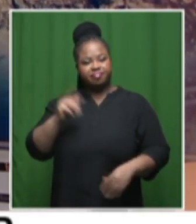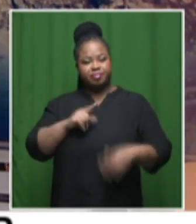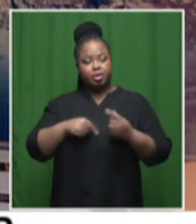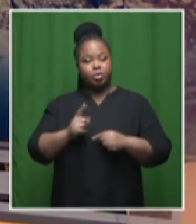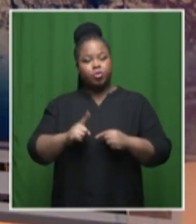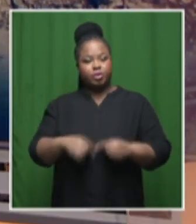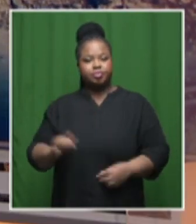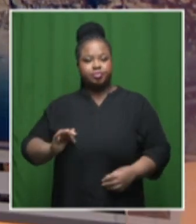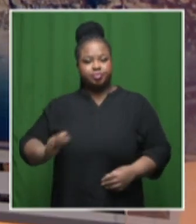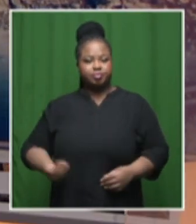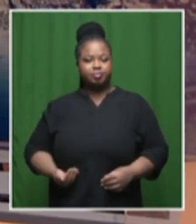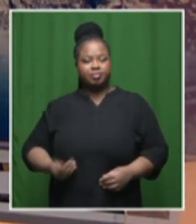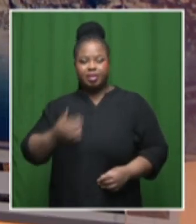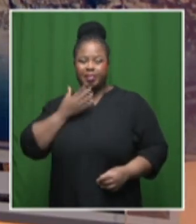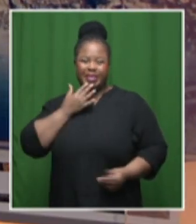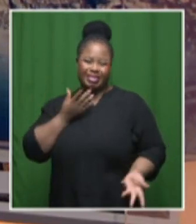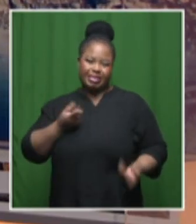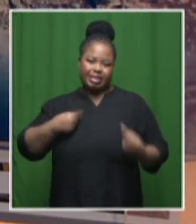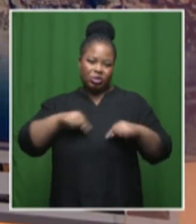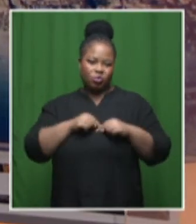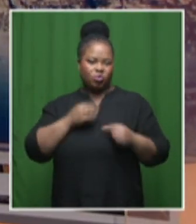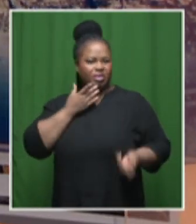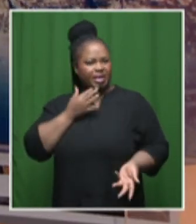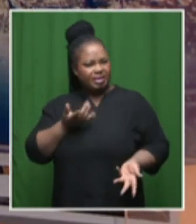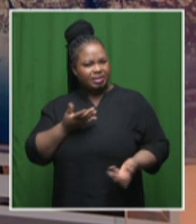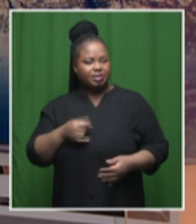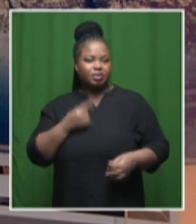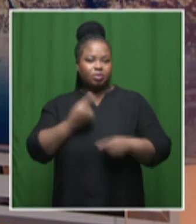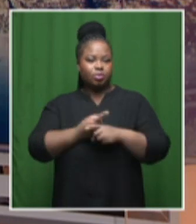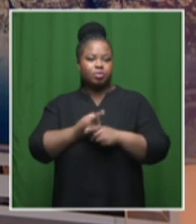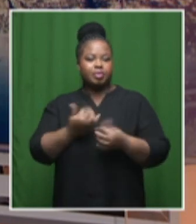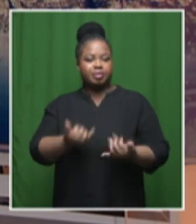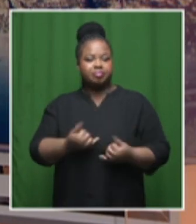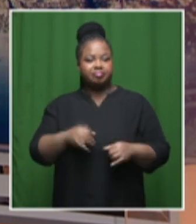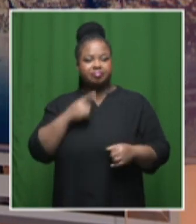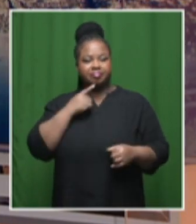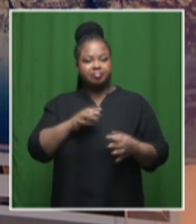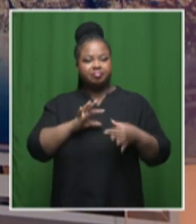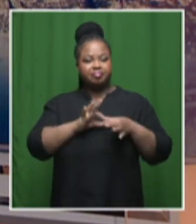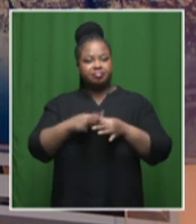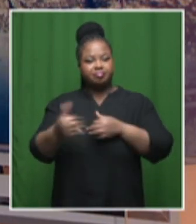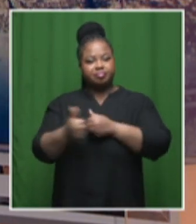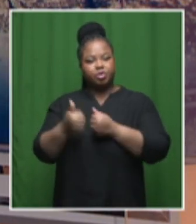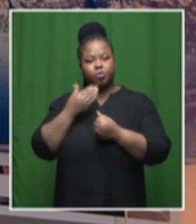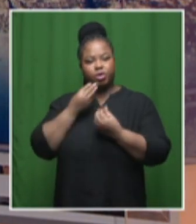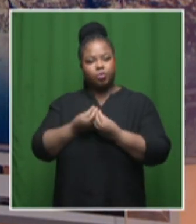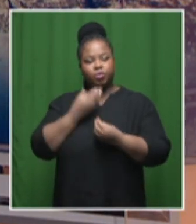about the Feminism Ya, mang Yethu, Yani group exhibition that she co-curated with Samantha Modisenyane.